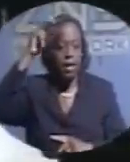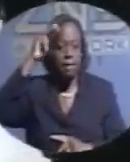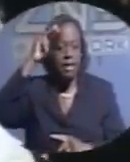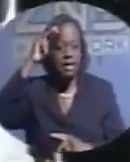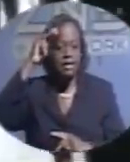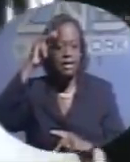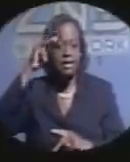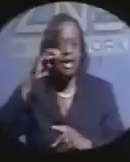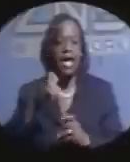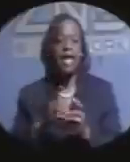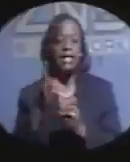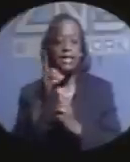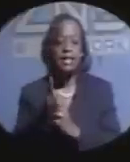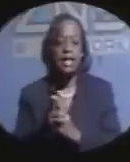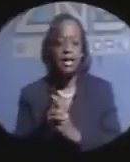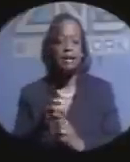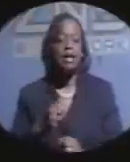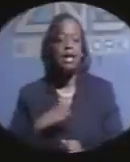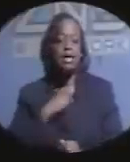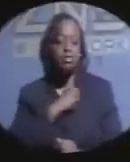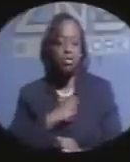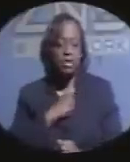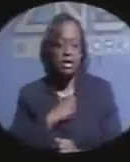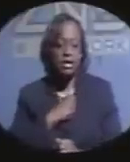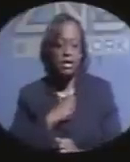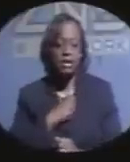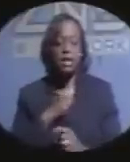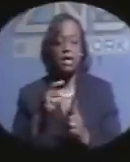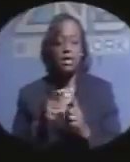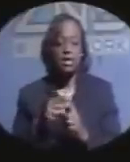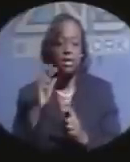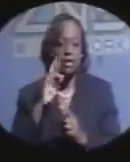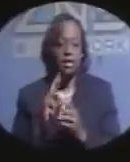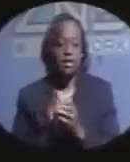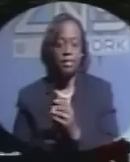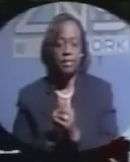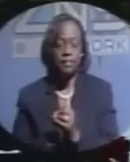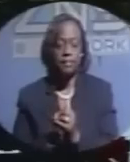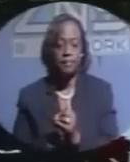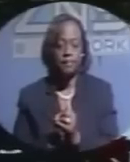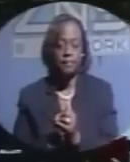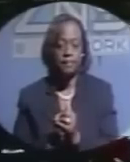that the singer should also be remembered for her contribution to cultural development.